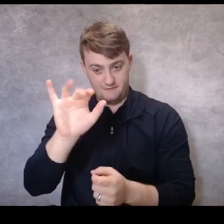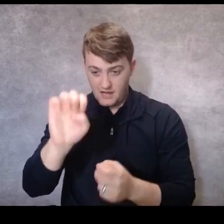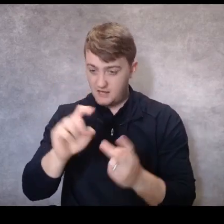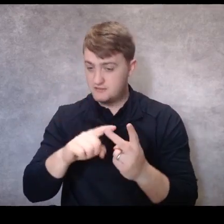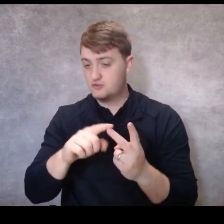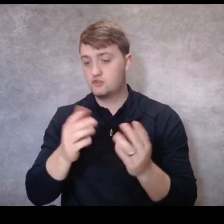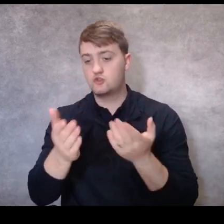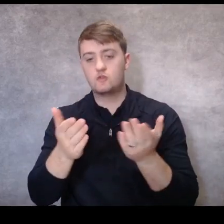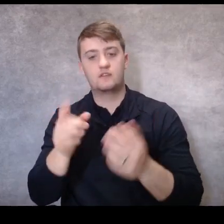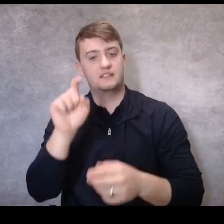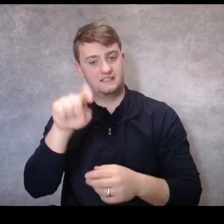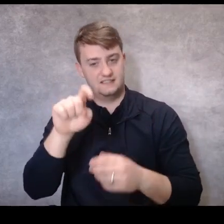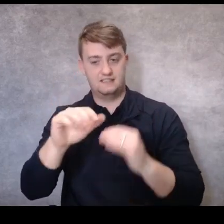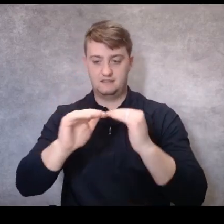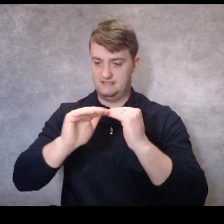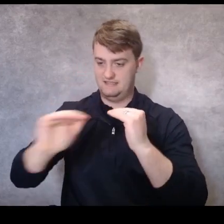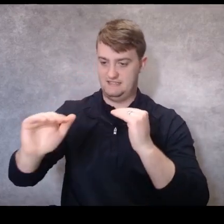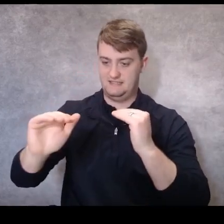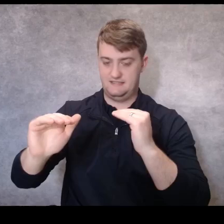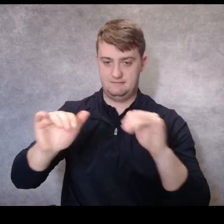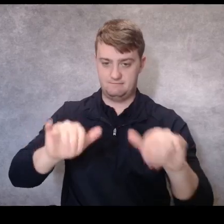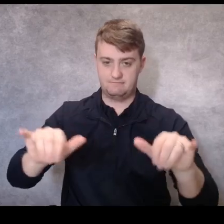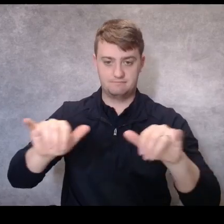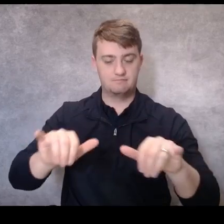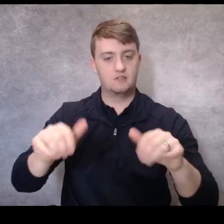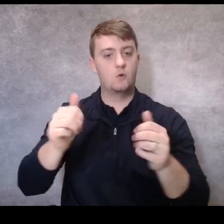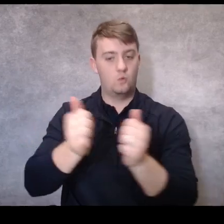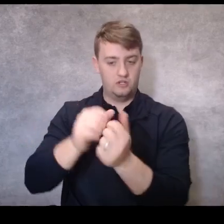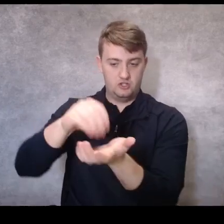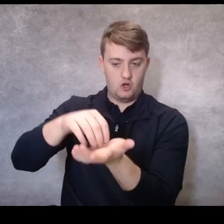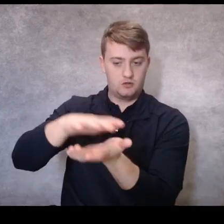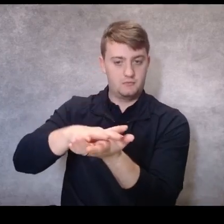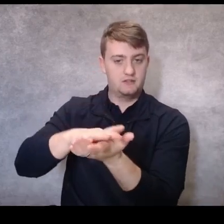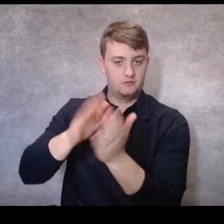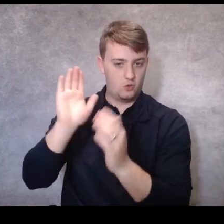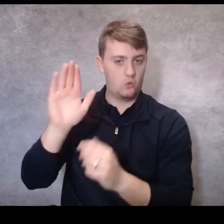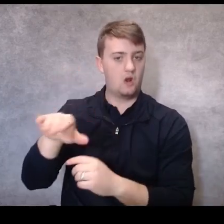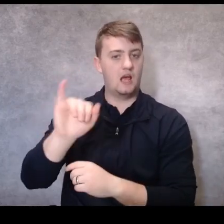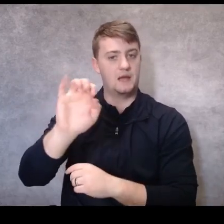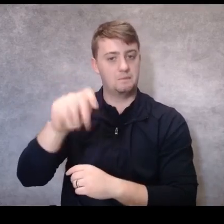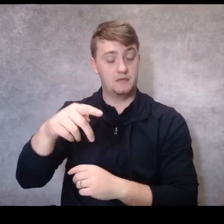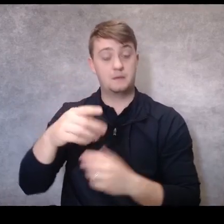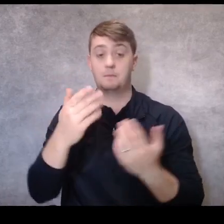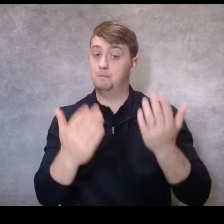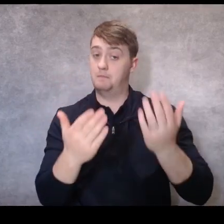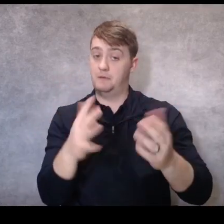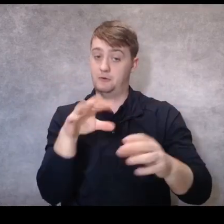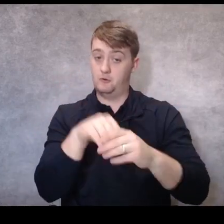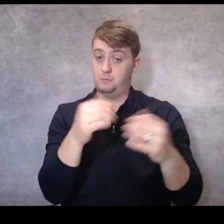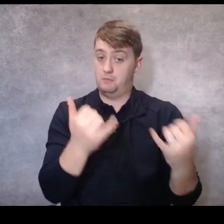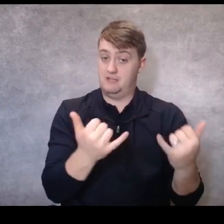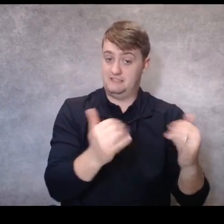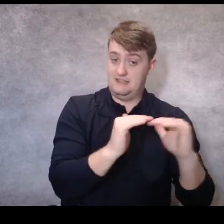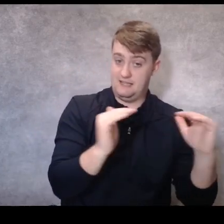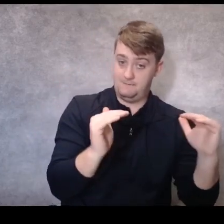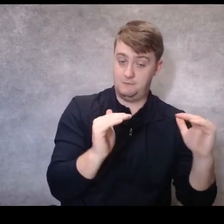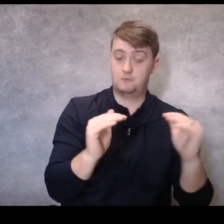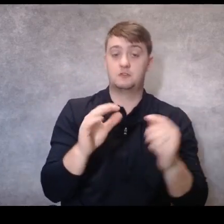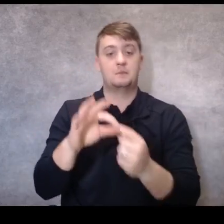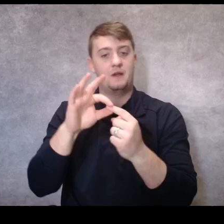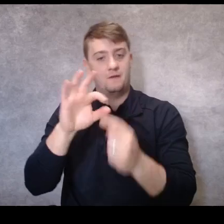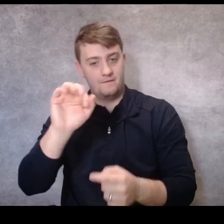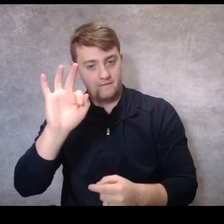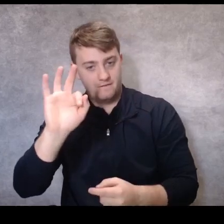or services must be consistent with documentation throughout the IEP, which may include the present